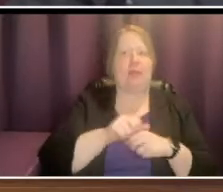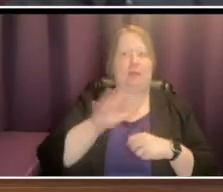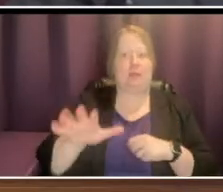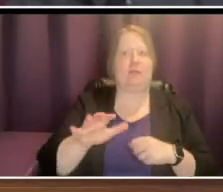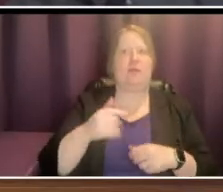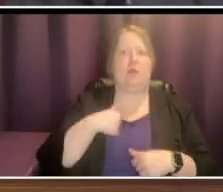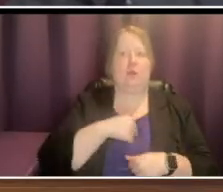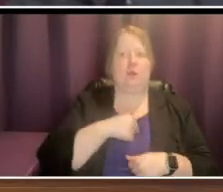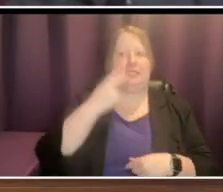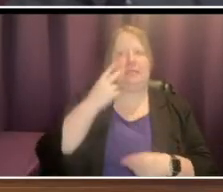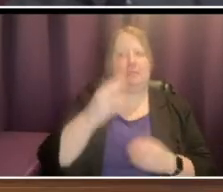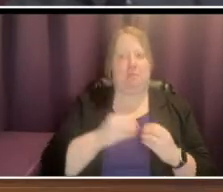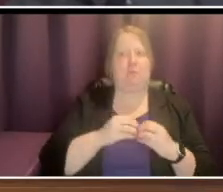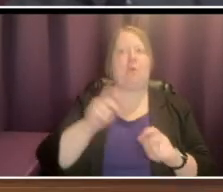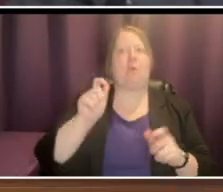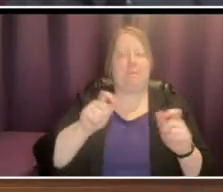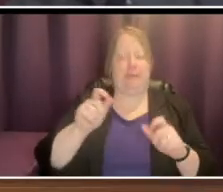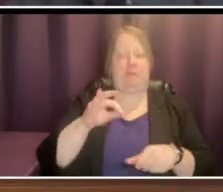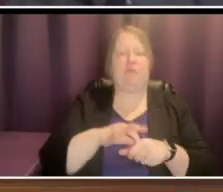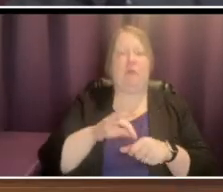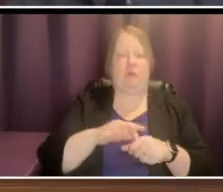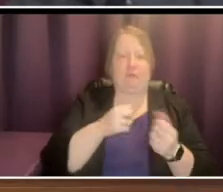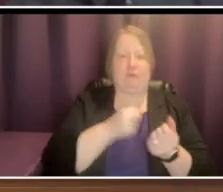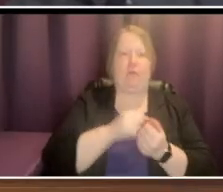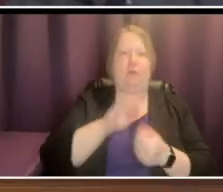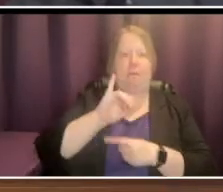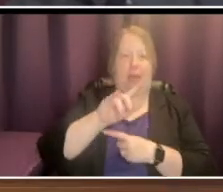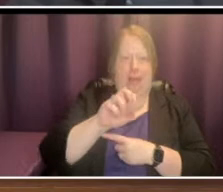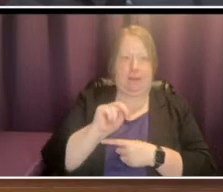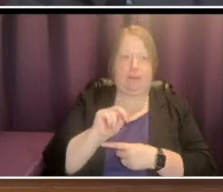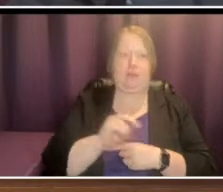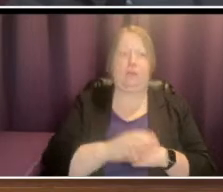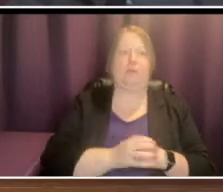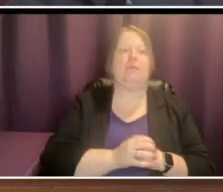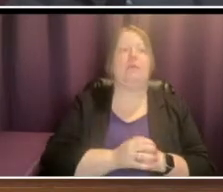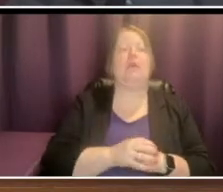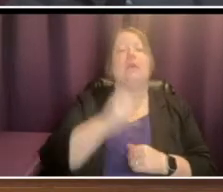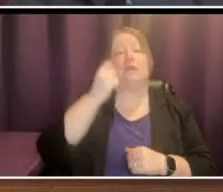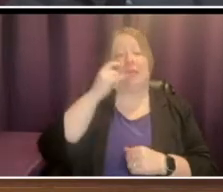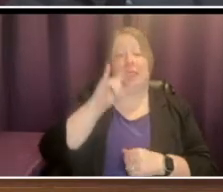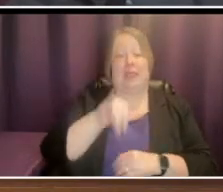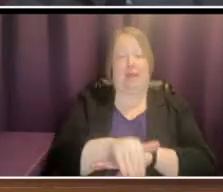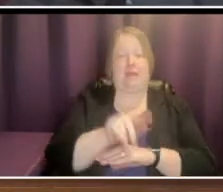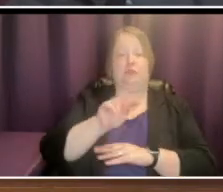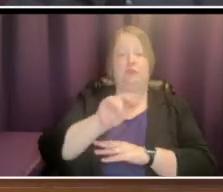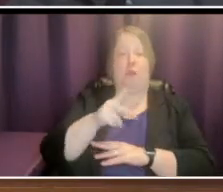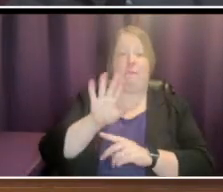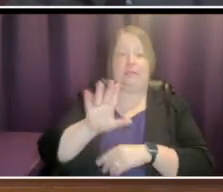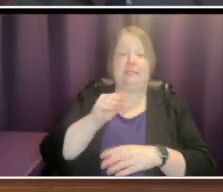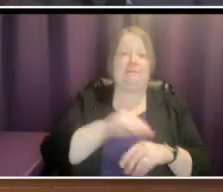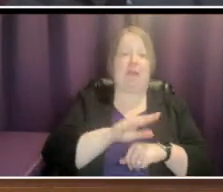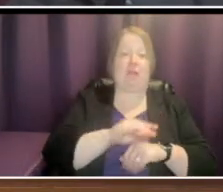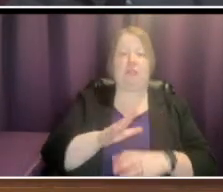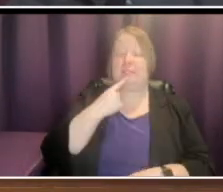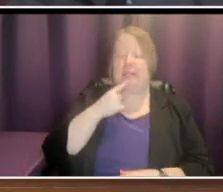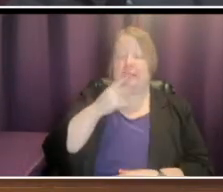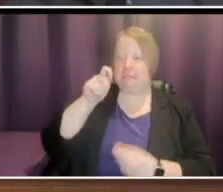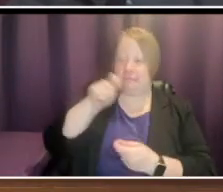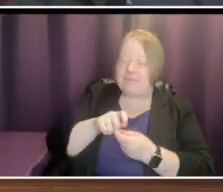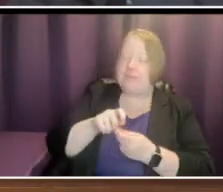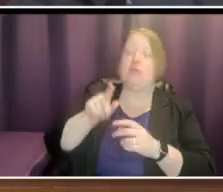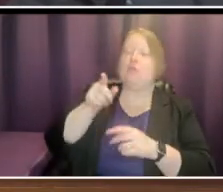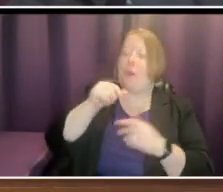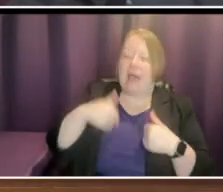night, Donald Trump's advisors specifically told him he didn't have a factual basis to declare victory. He